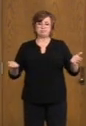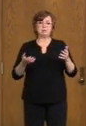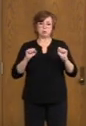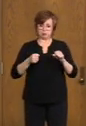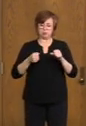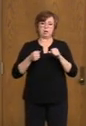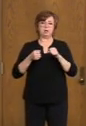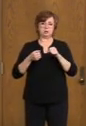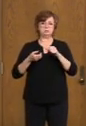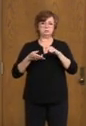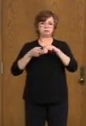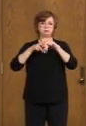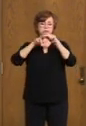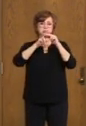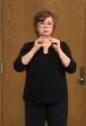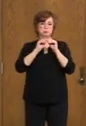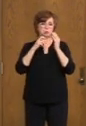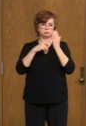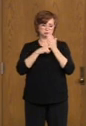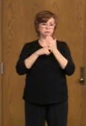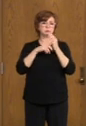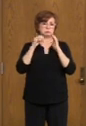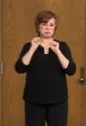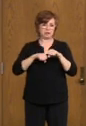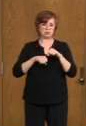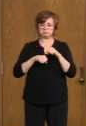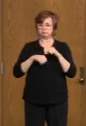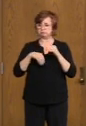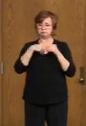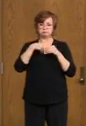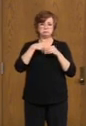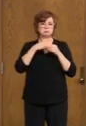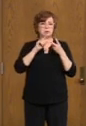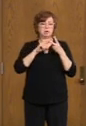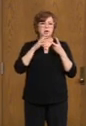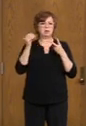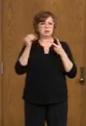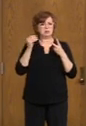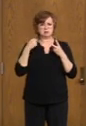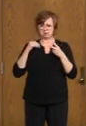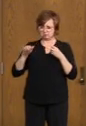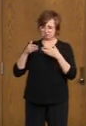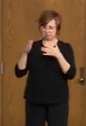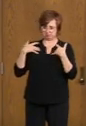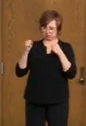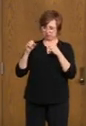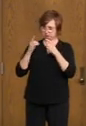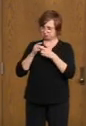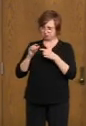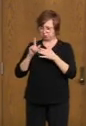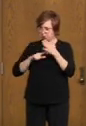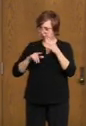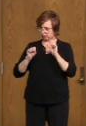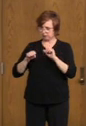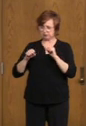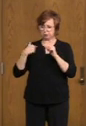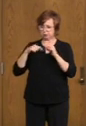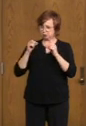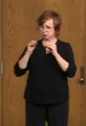escalate the enforcement that they've had. And I've also asked public health to look at, is there additional measures that we can put in place, up to and